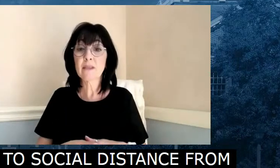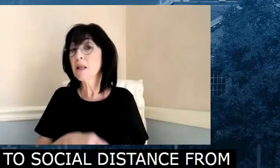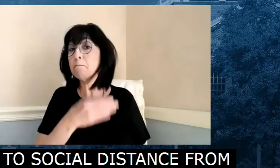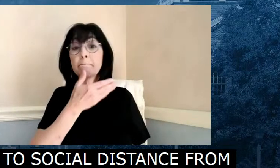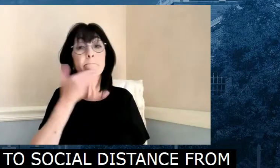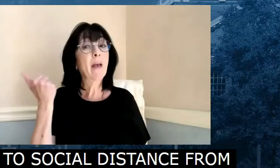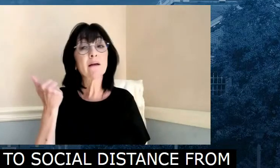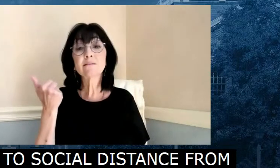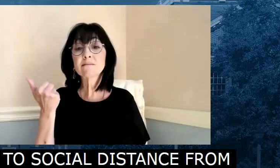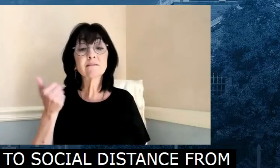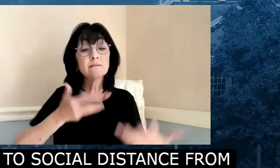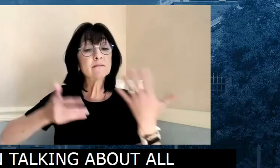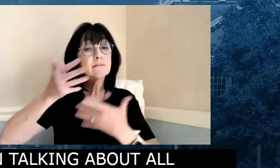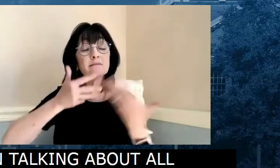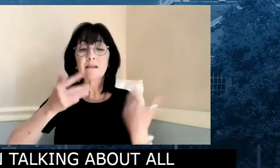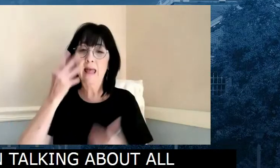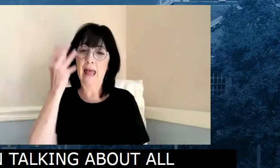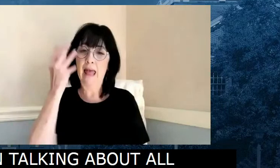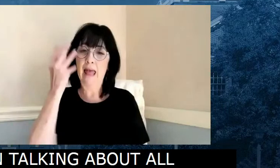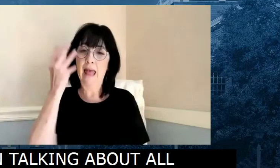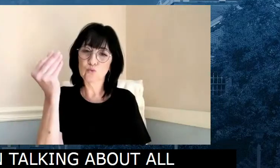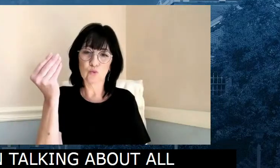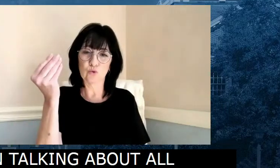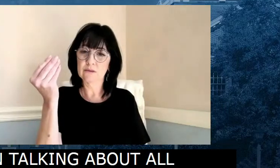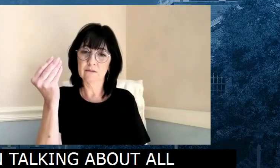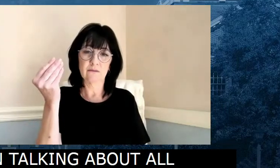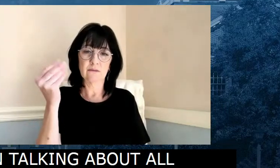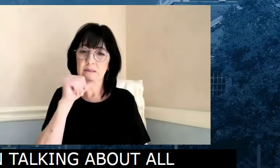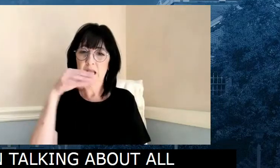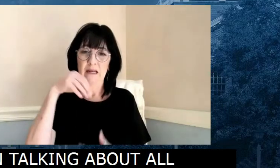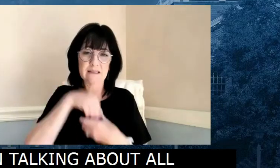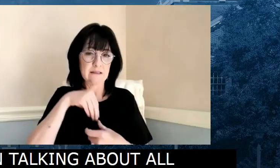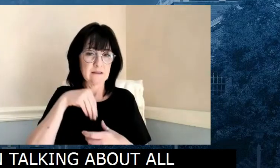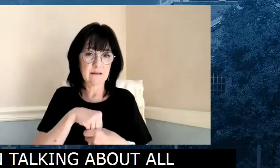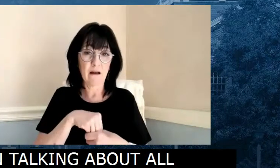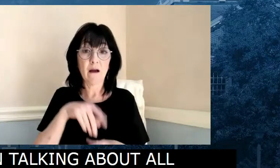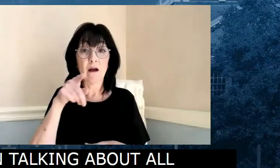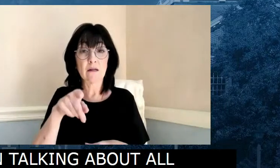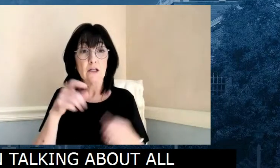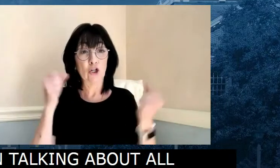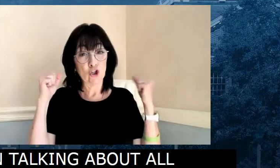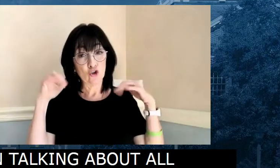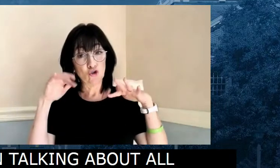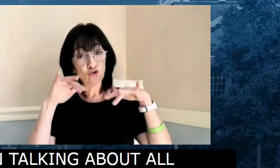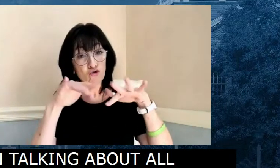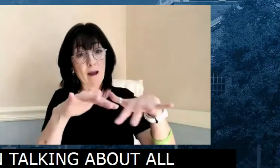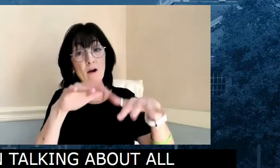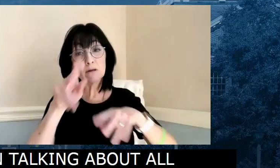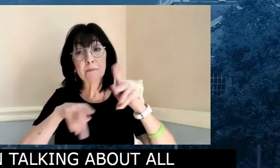than indoors, and avoiding crowds is,